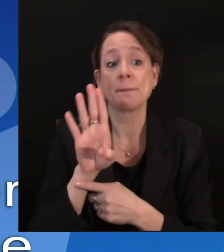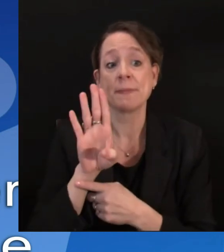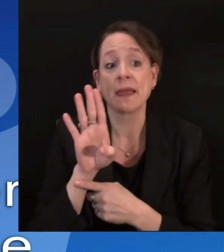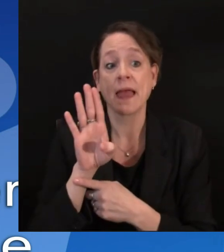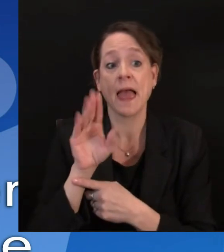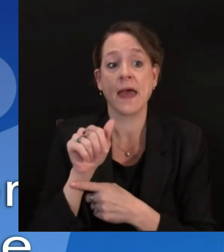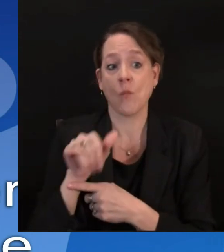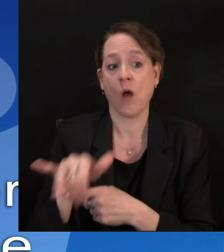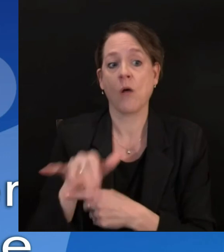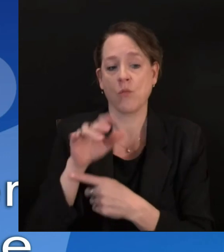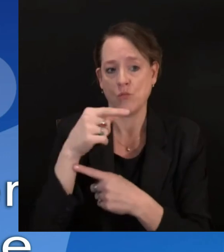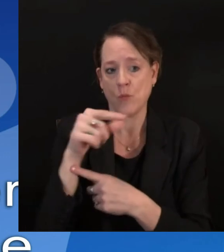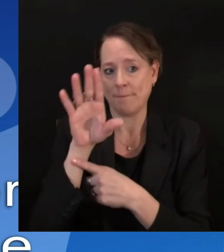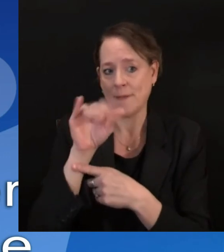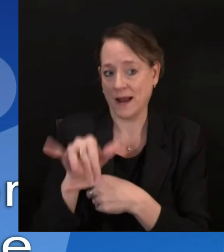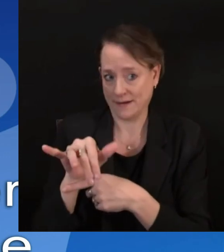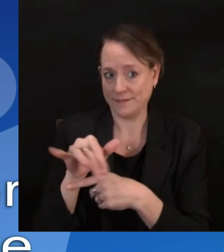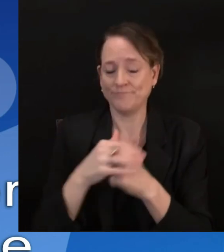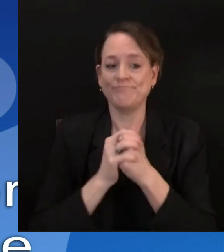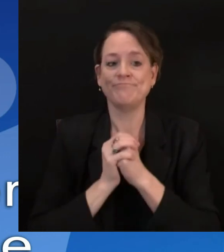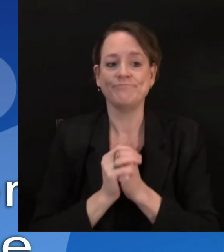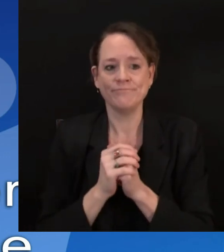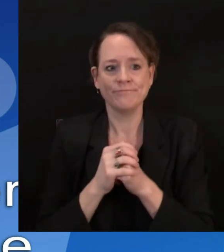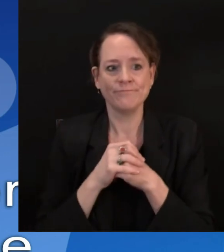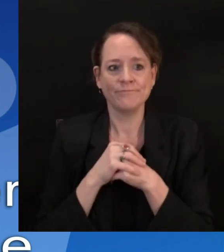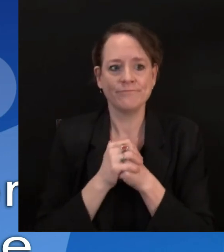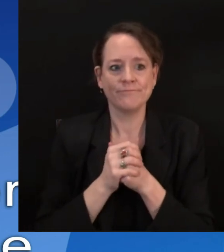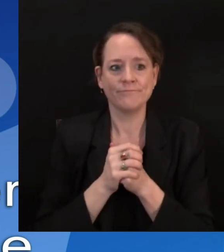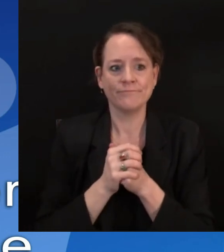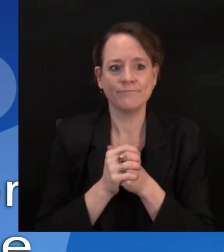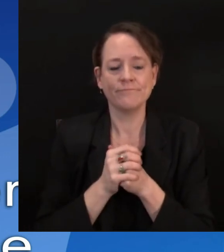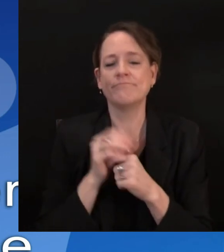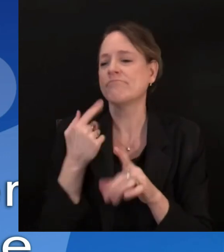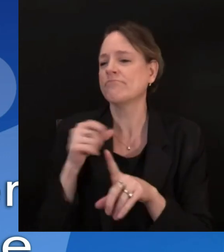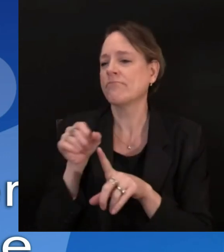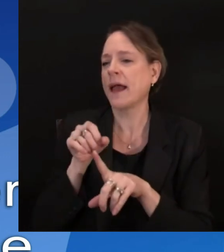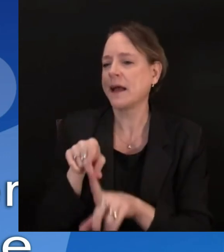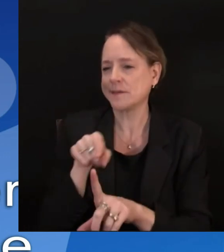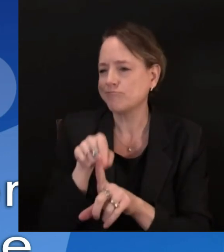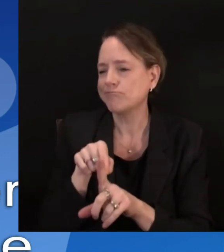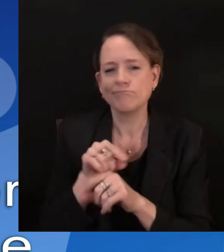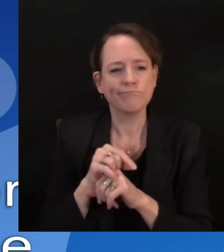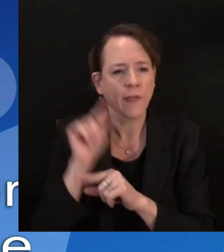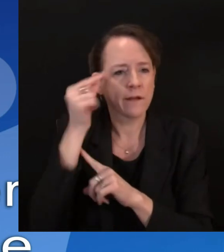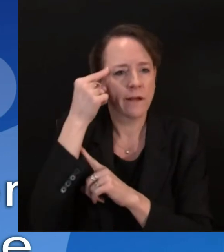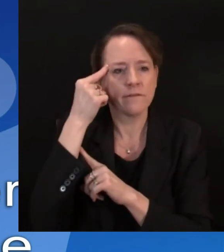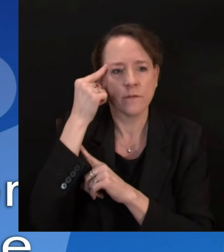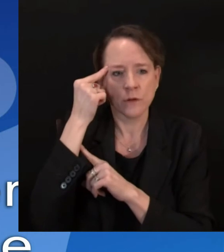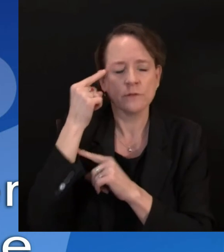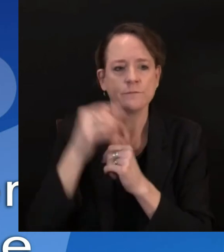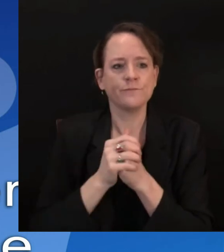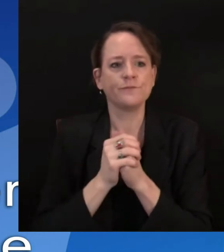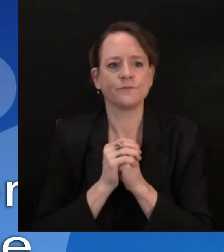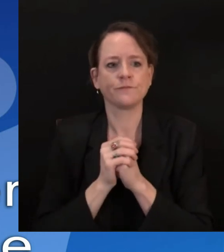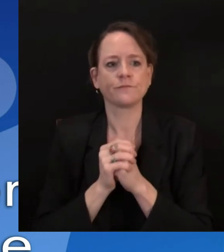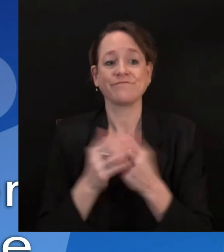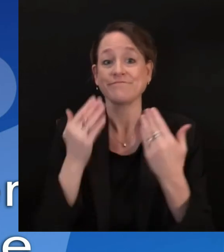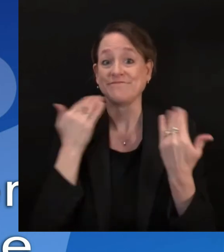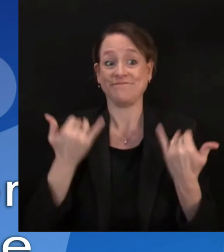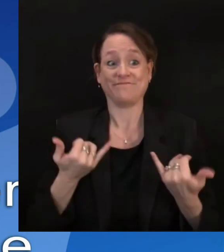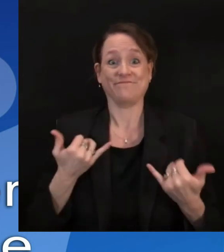Good afternoon. I have a question for the governor. Governor, with many local testing sites on hiatus over the holidays, even with the addition of